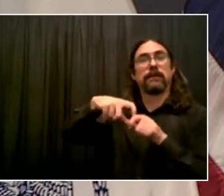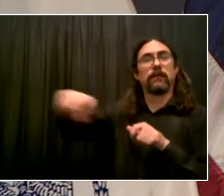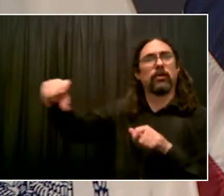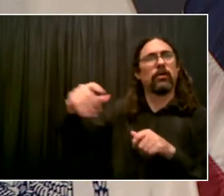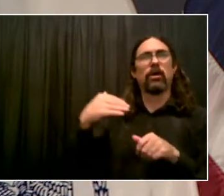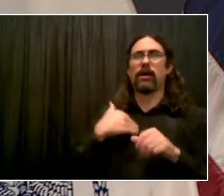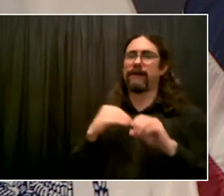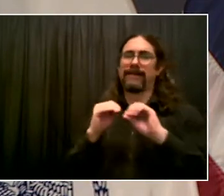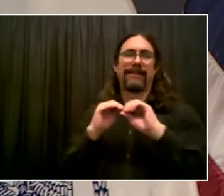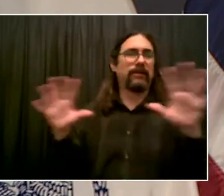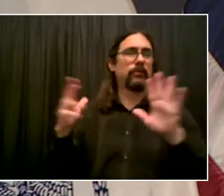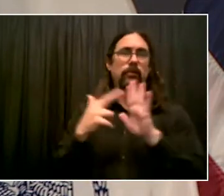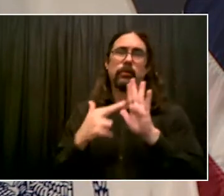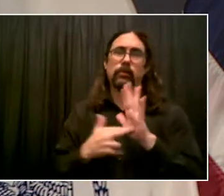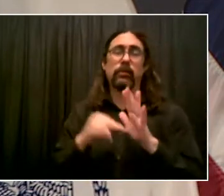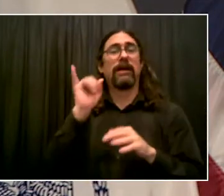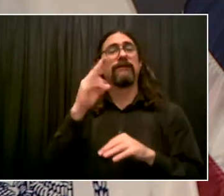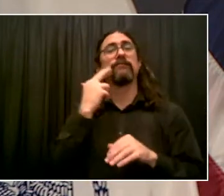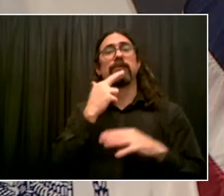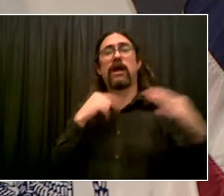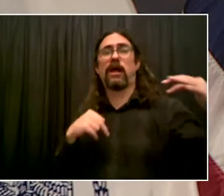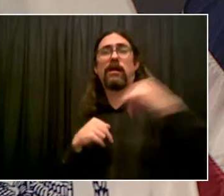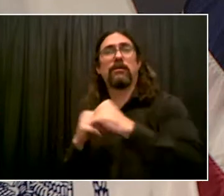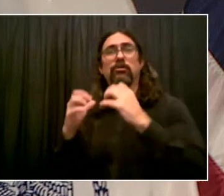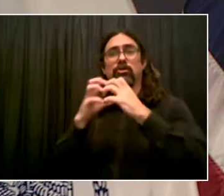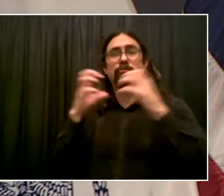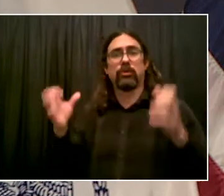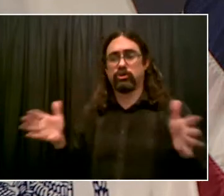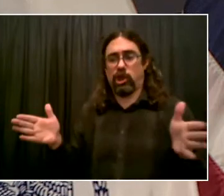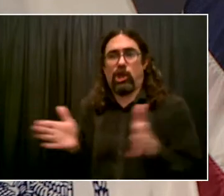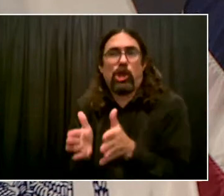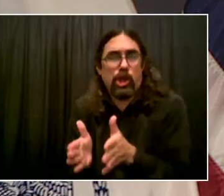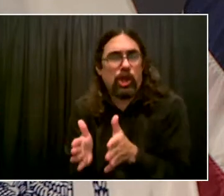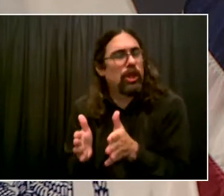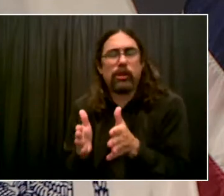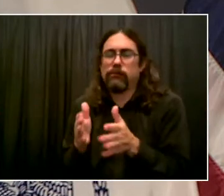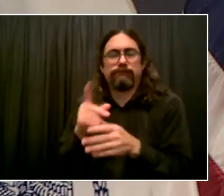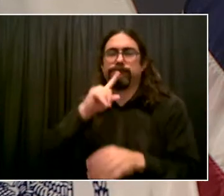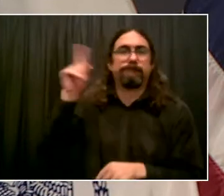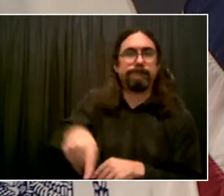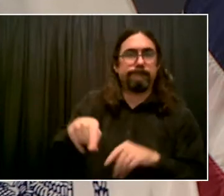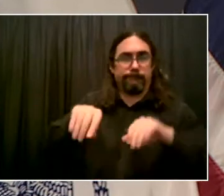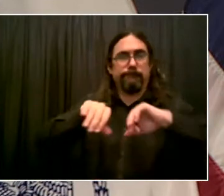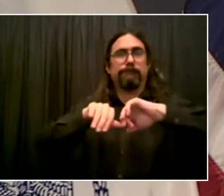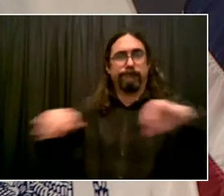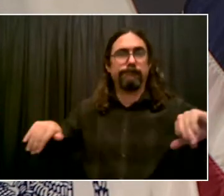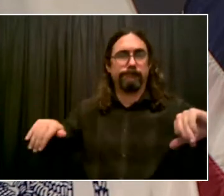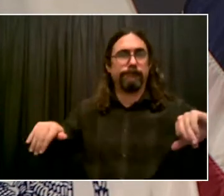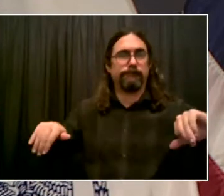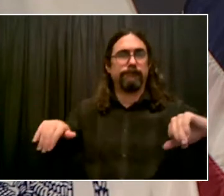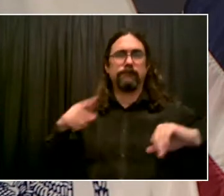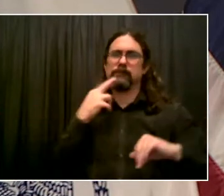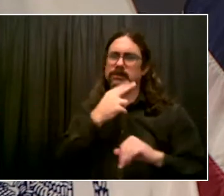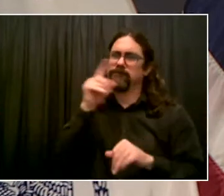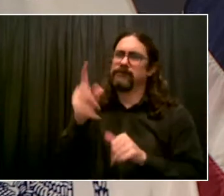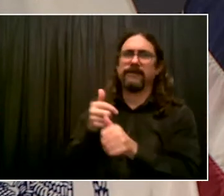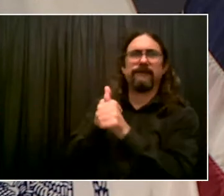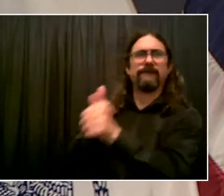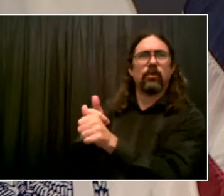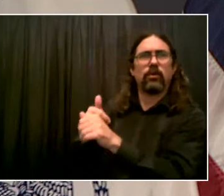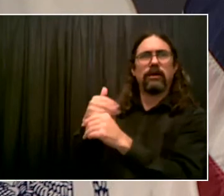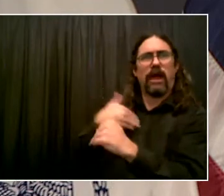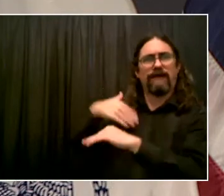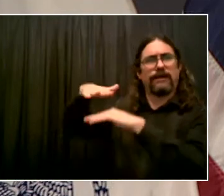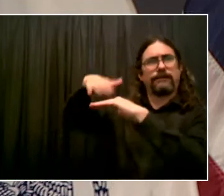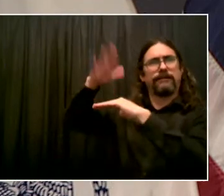them accountable. We've got some restaurants that stopped using their outdoor space. I've been very clear